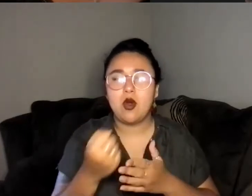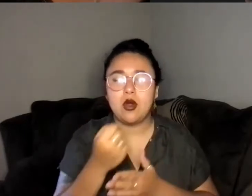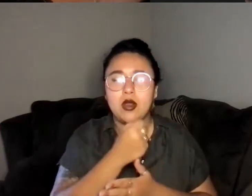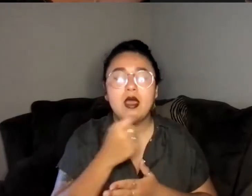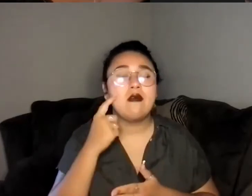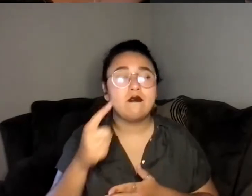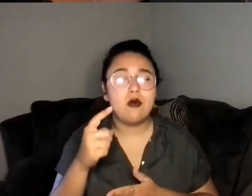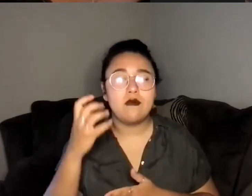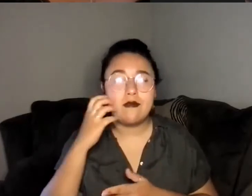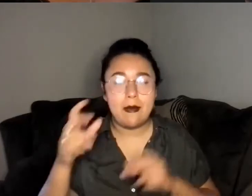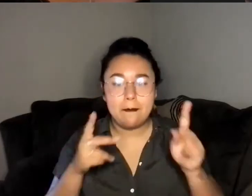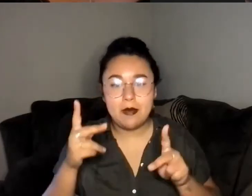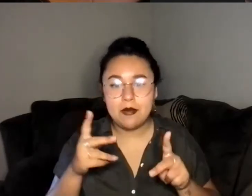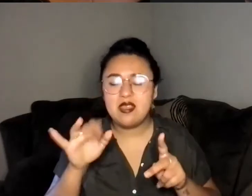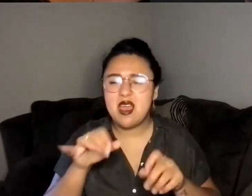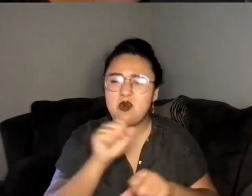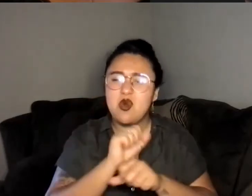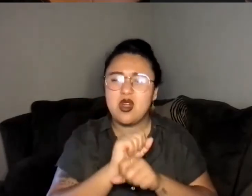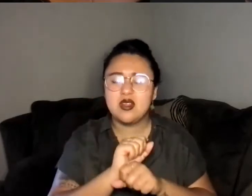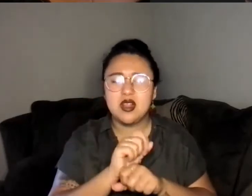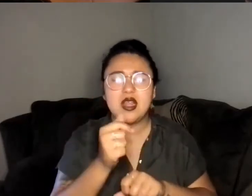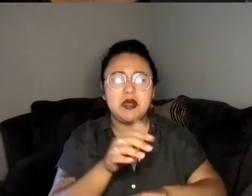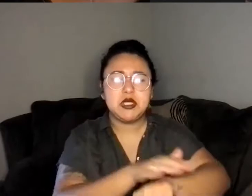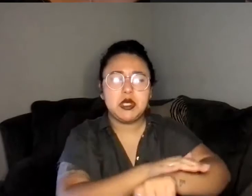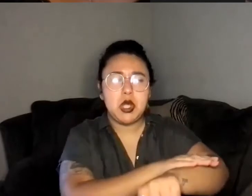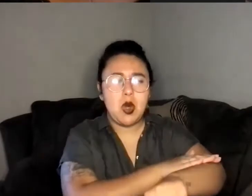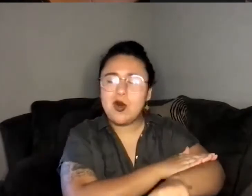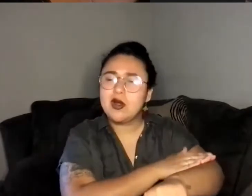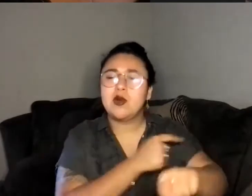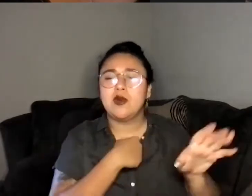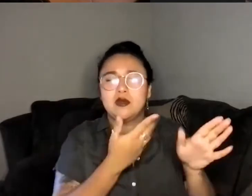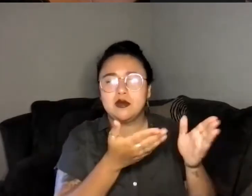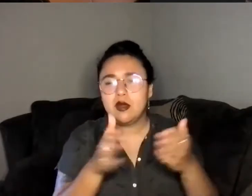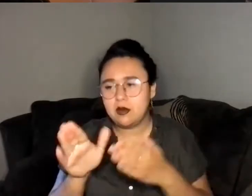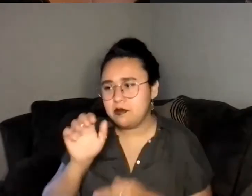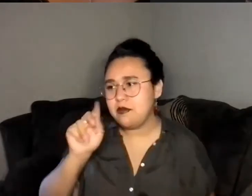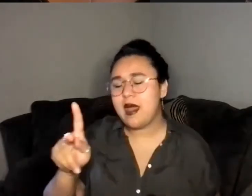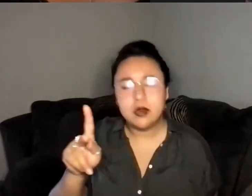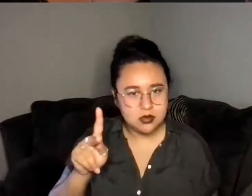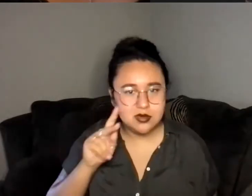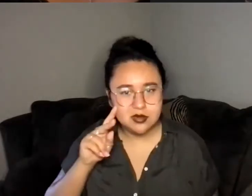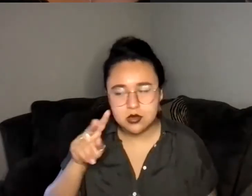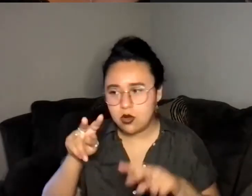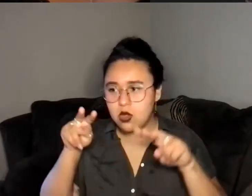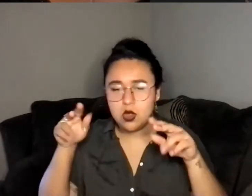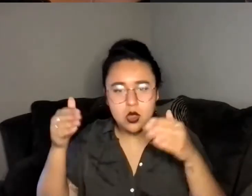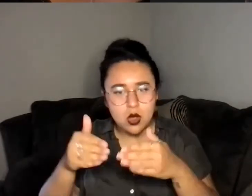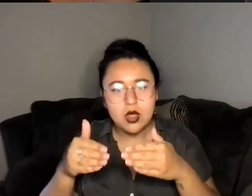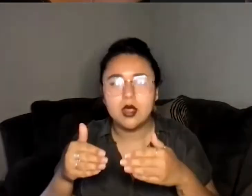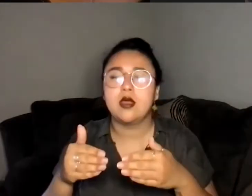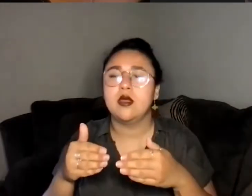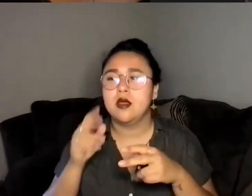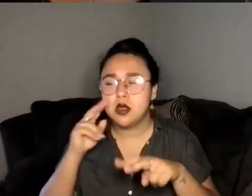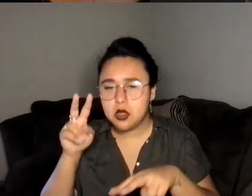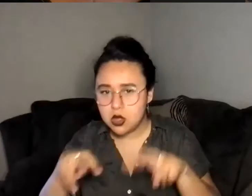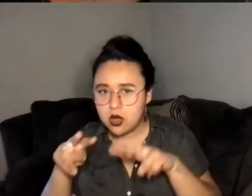is sort of slowing down, we're transitioning back to looking at medical